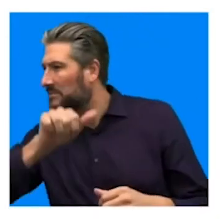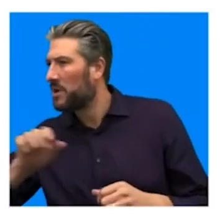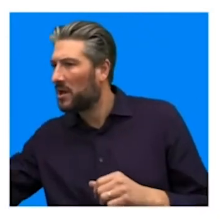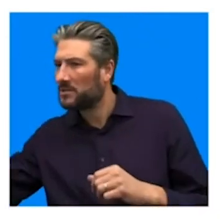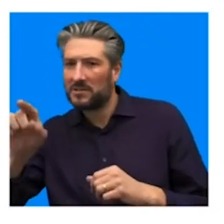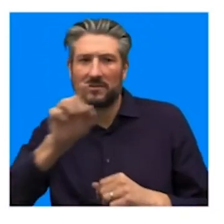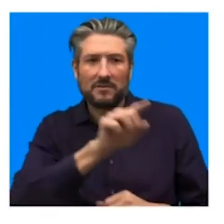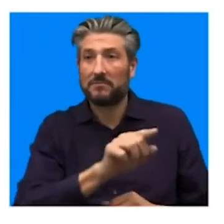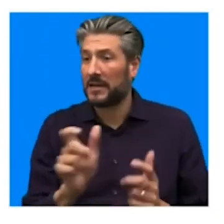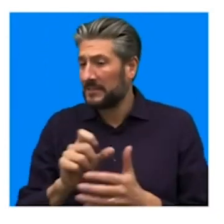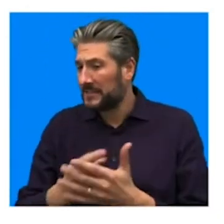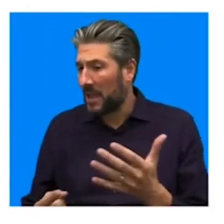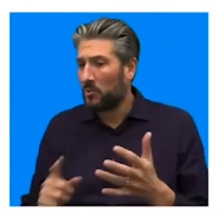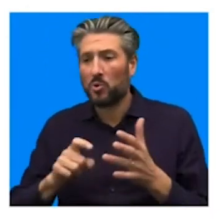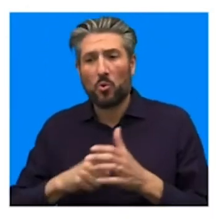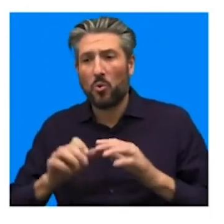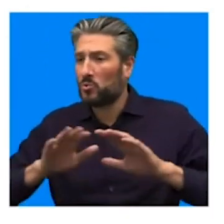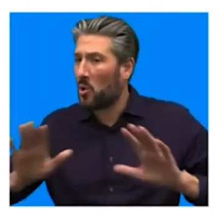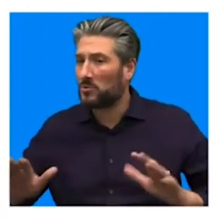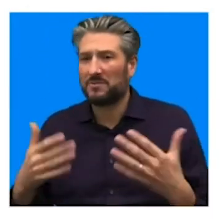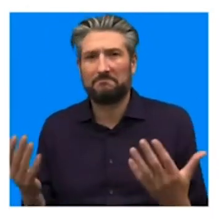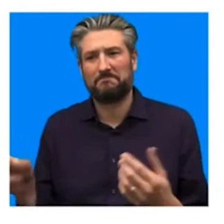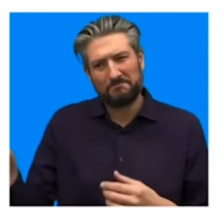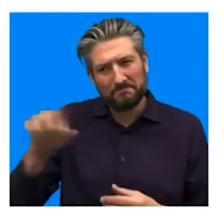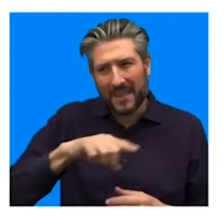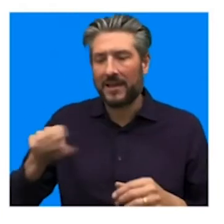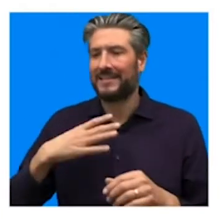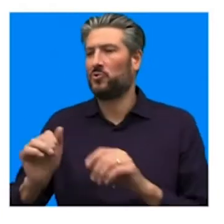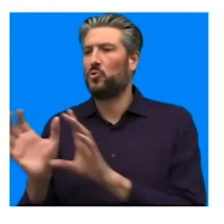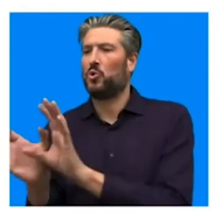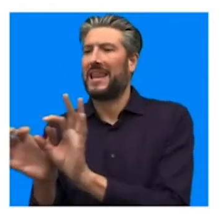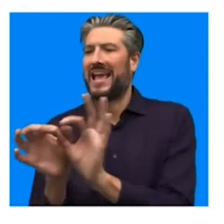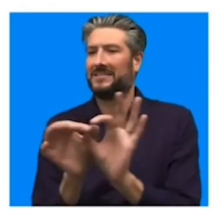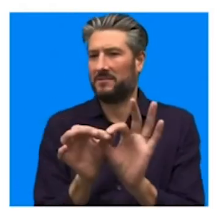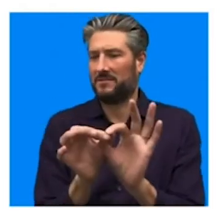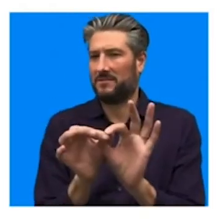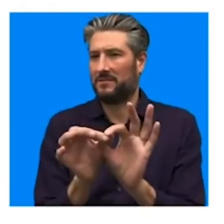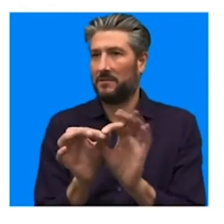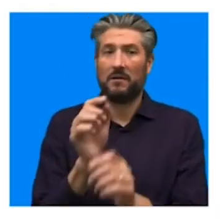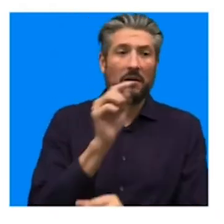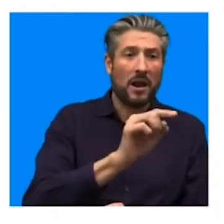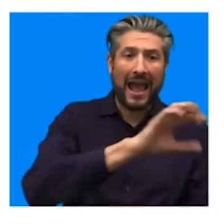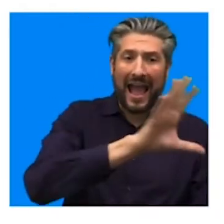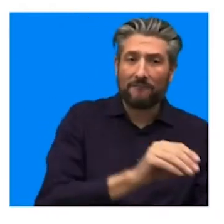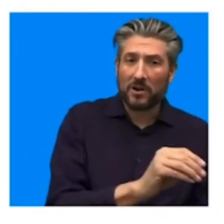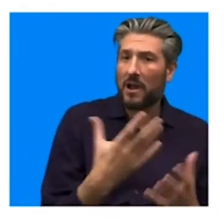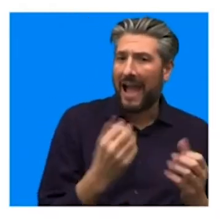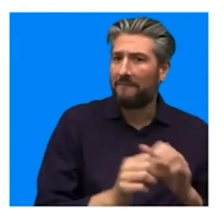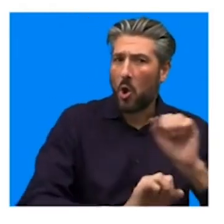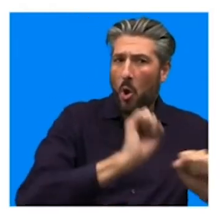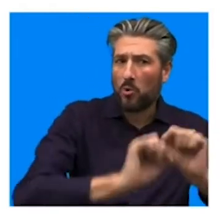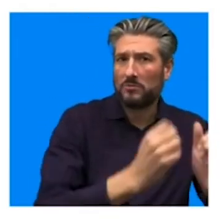disabled people or able-bodied people, but connecting them with individuals in Africa who are maybe setting out in their career